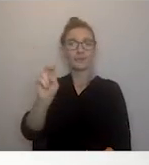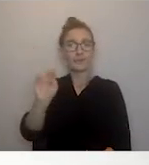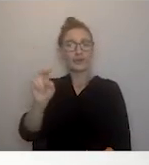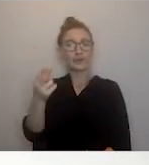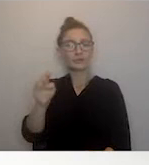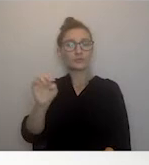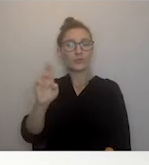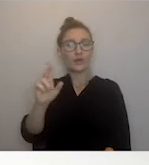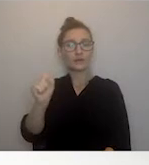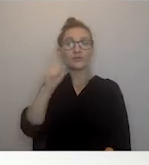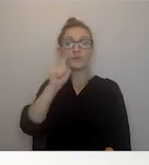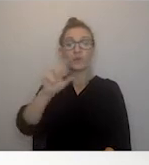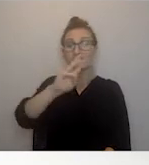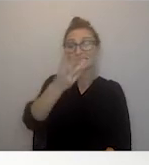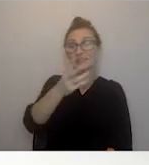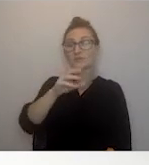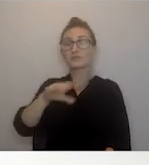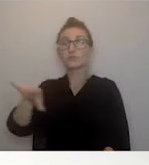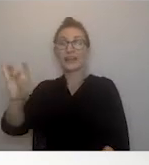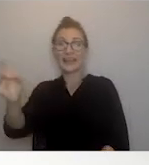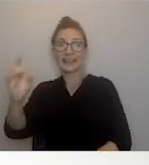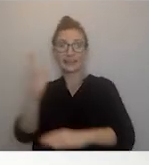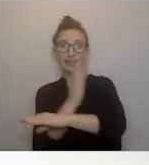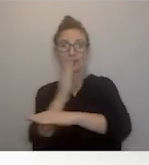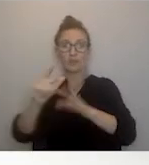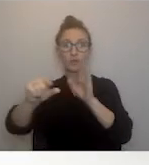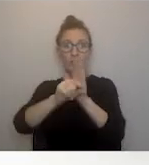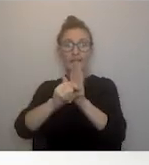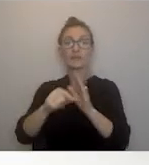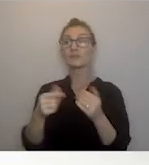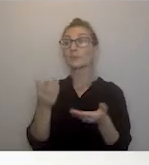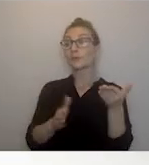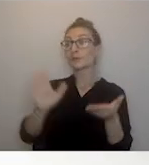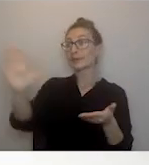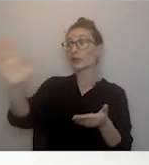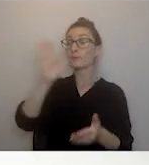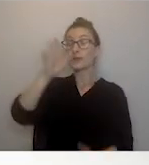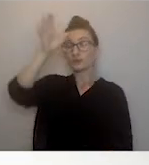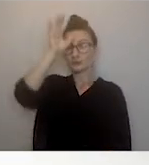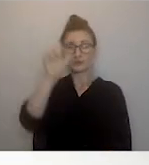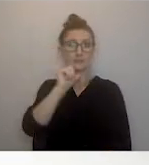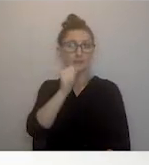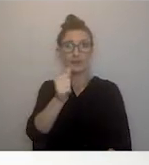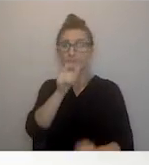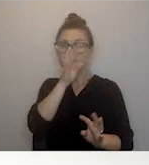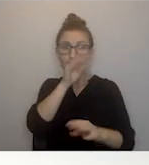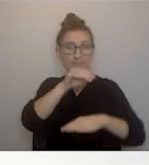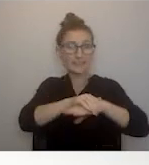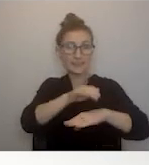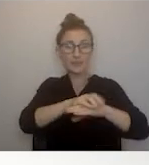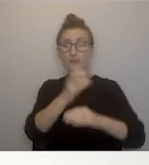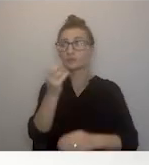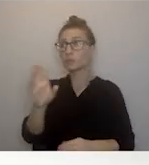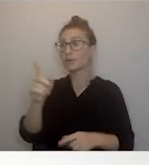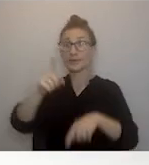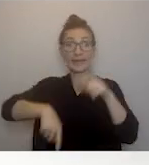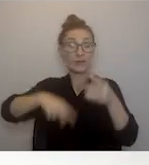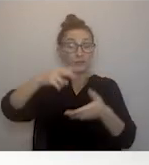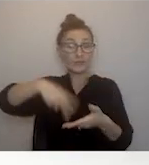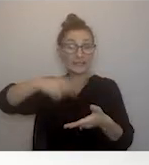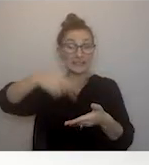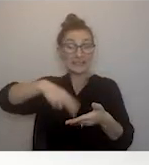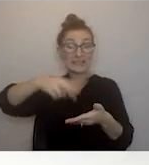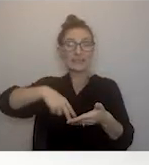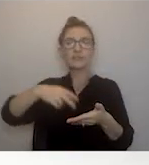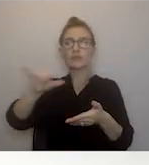language arts. So these students who may not have, whether their parents don't speak English at home or their parents don't even have the ability